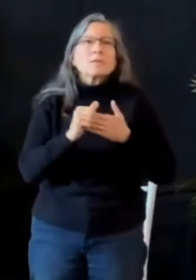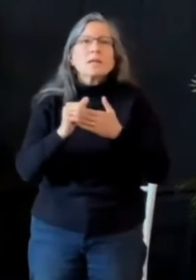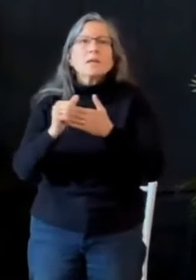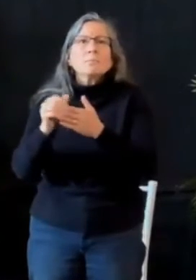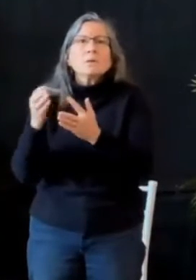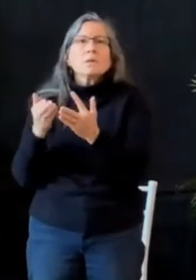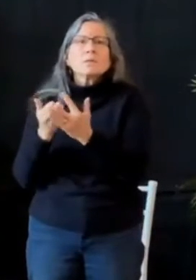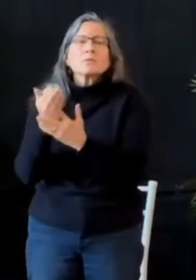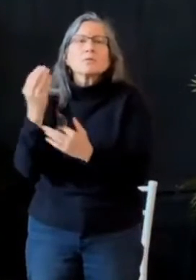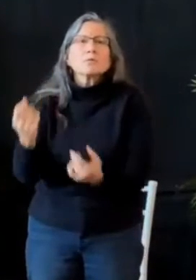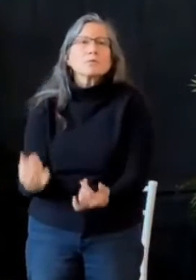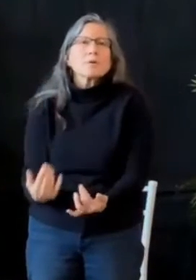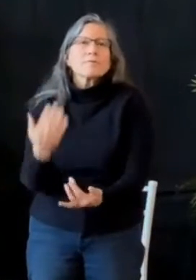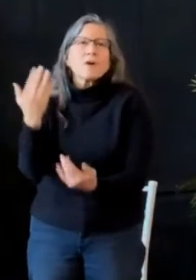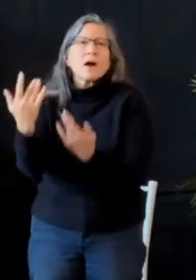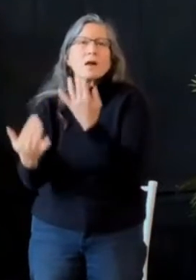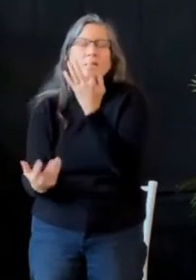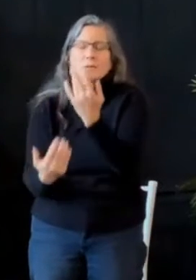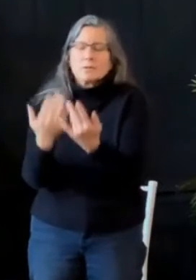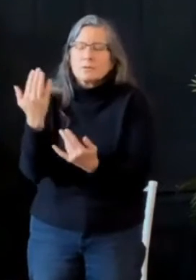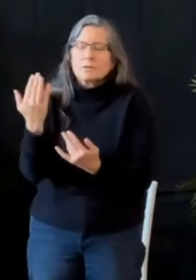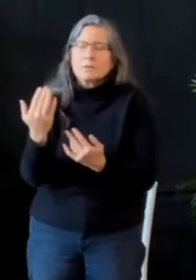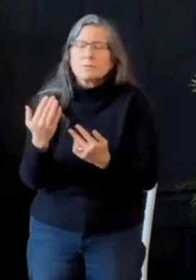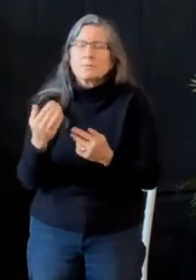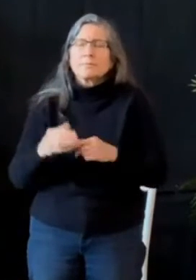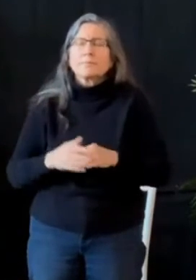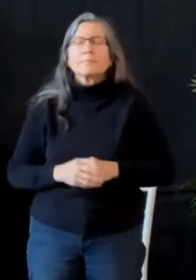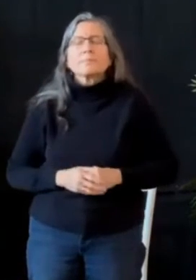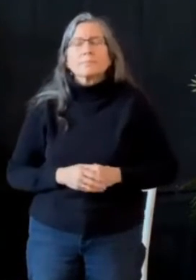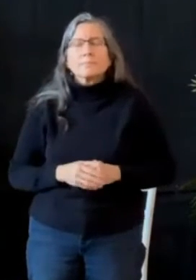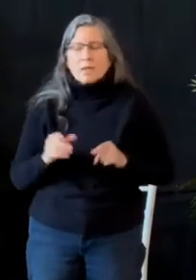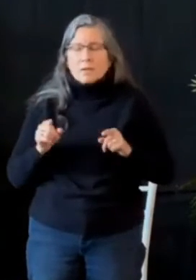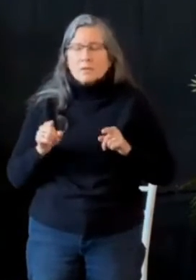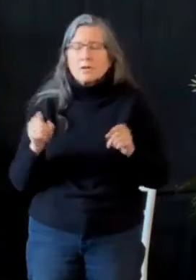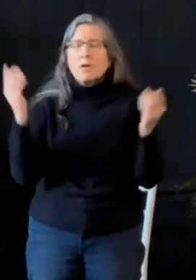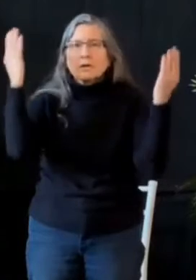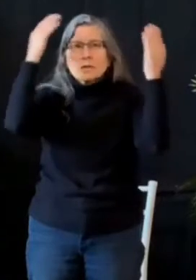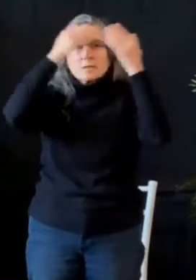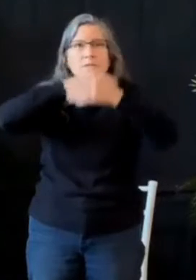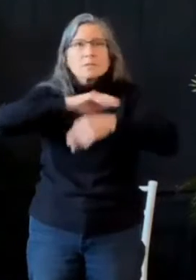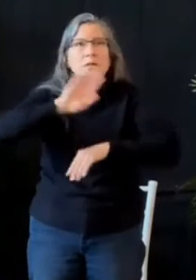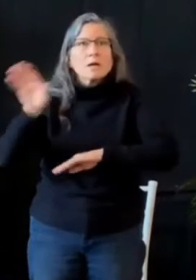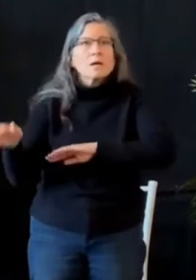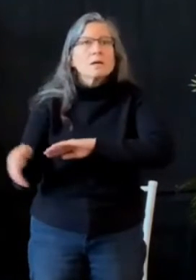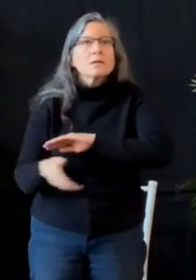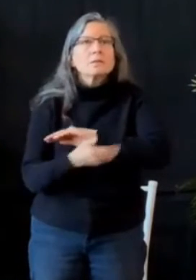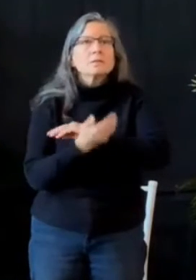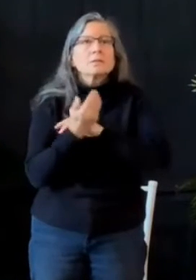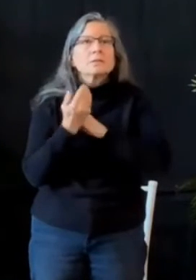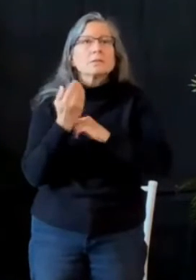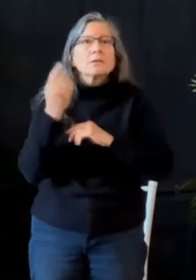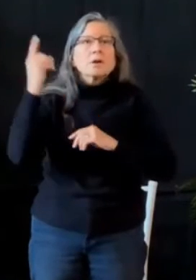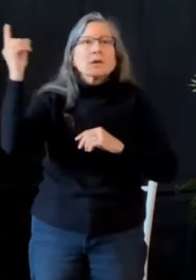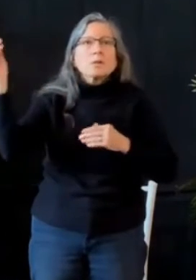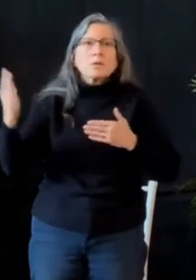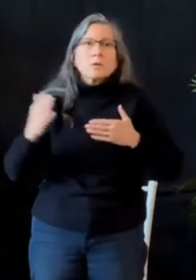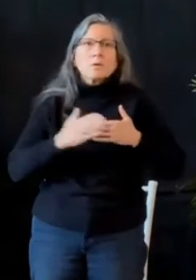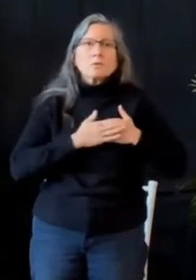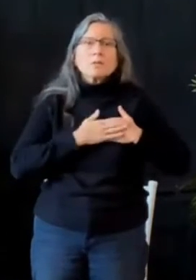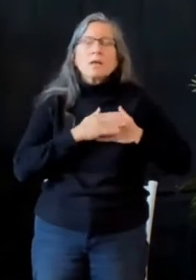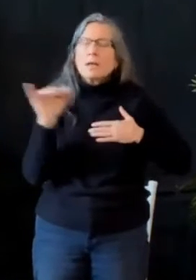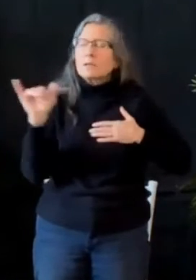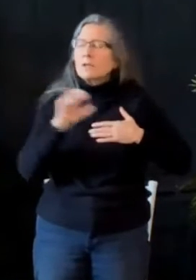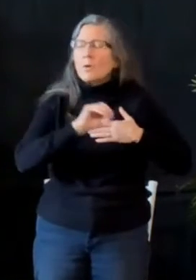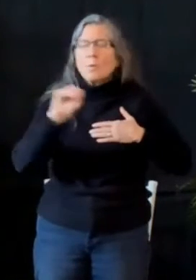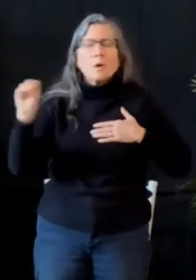You have led me through the fire. In darkest night, you were